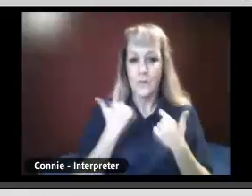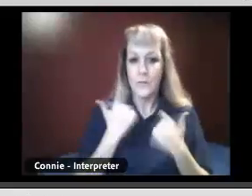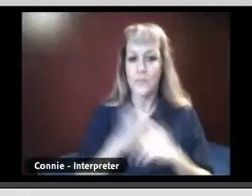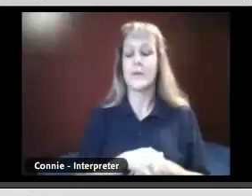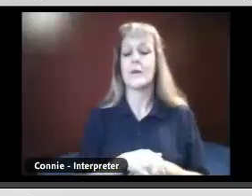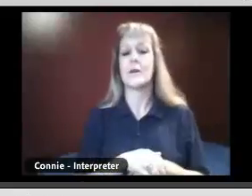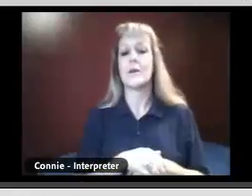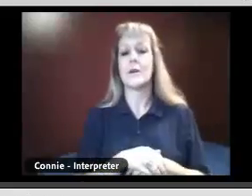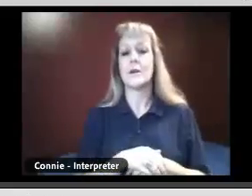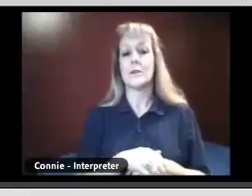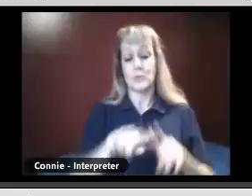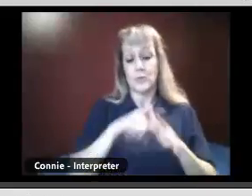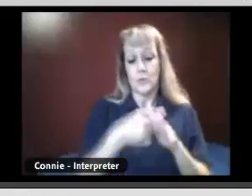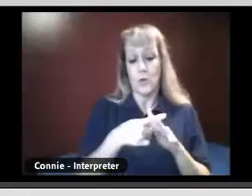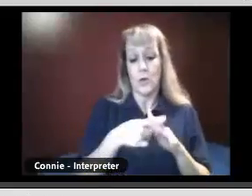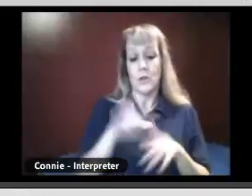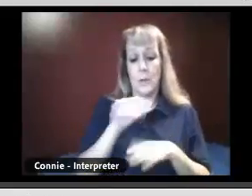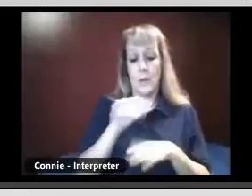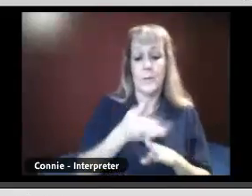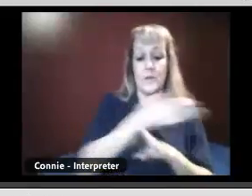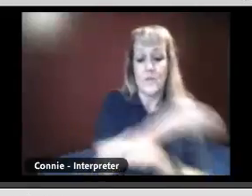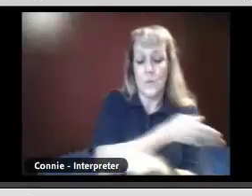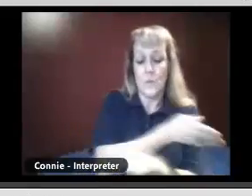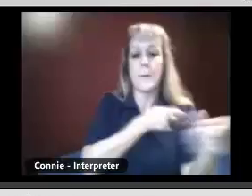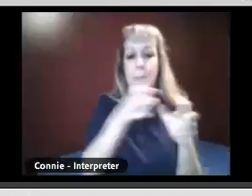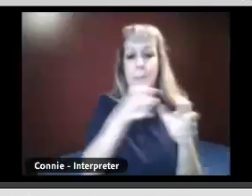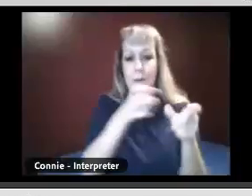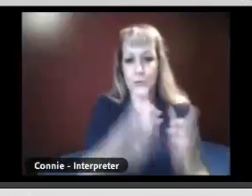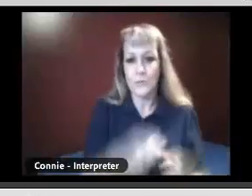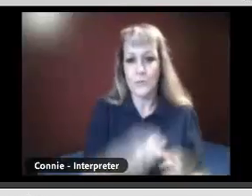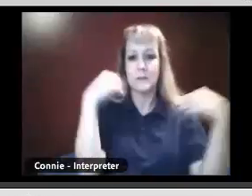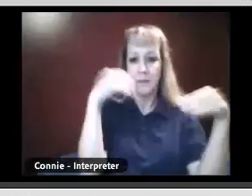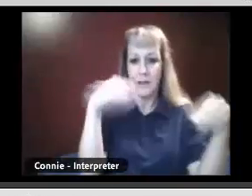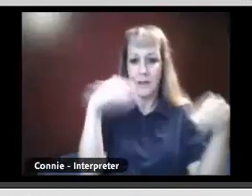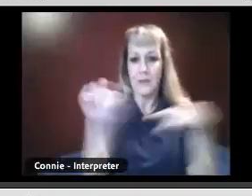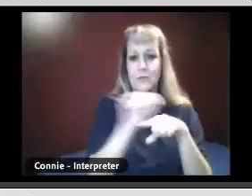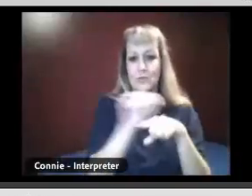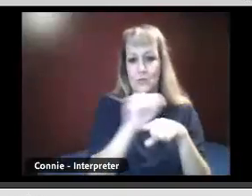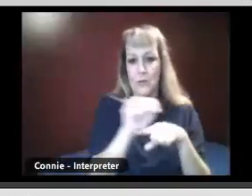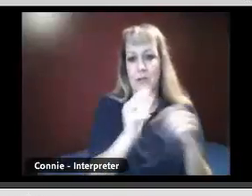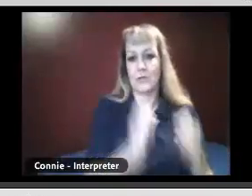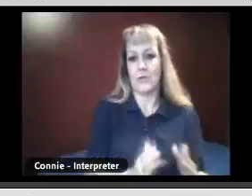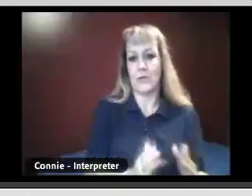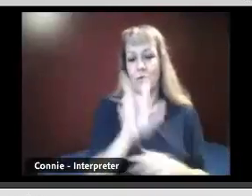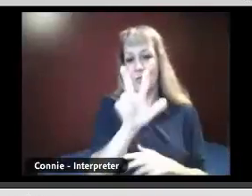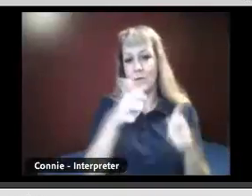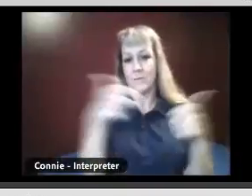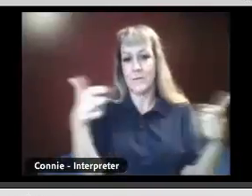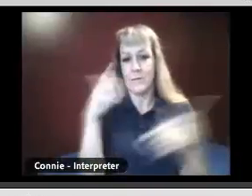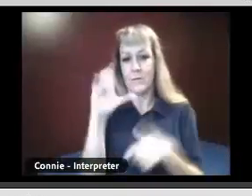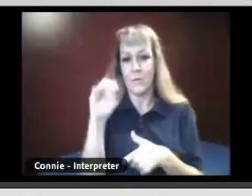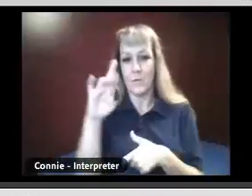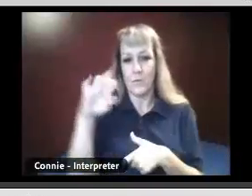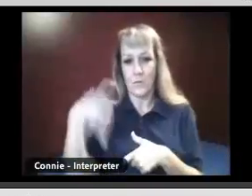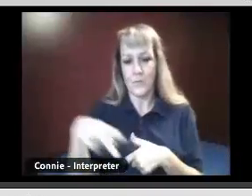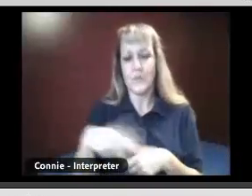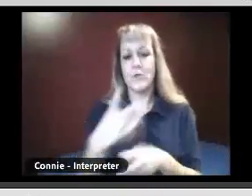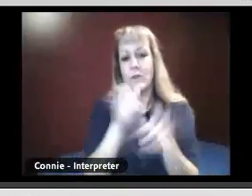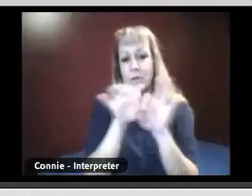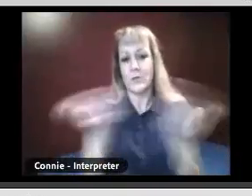starting her firm, she held management, sales, training, and marketing positions with 3 major corporations. She received her degree